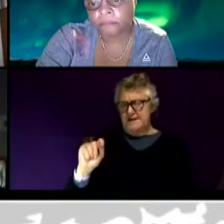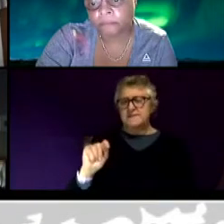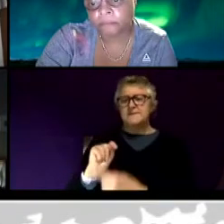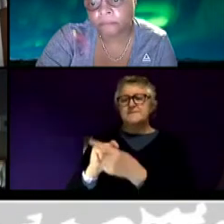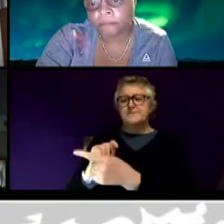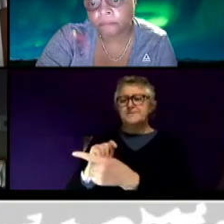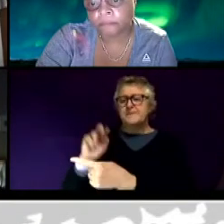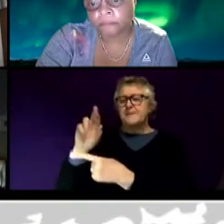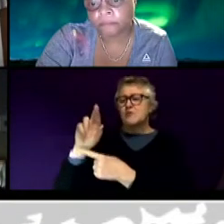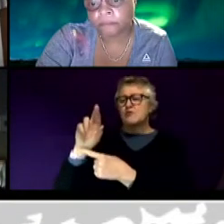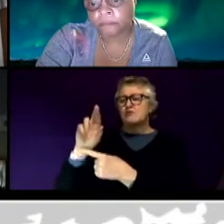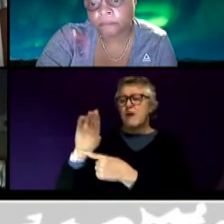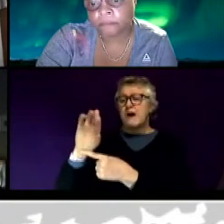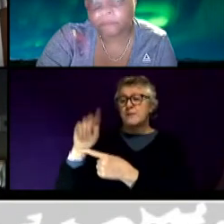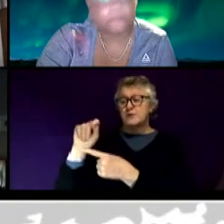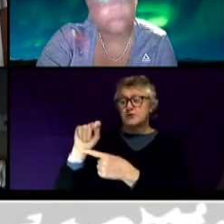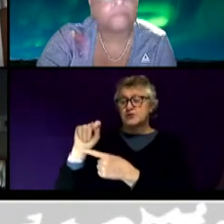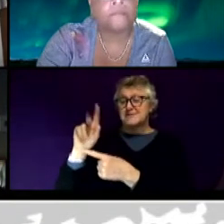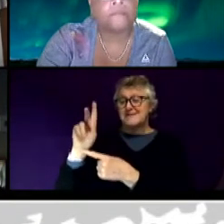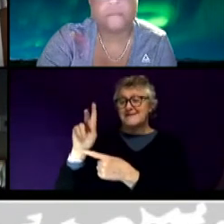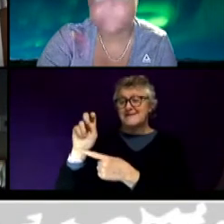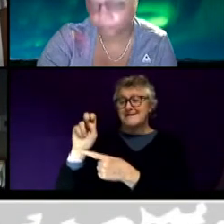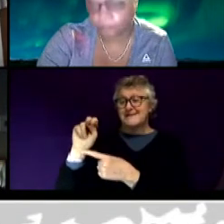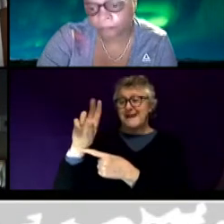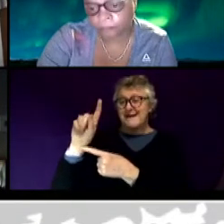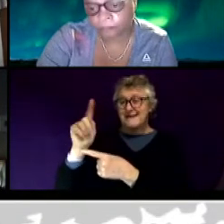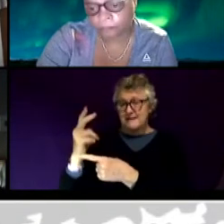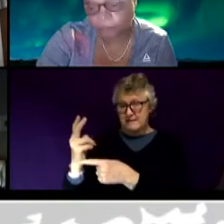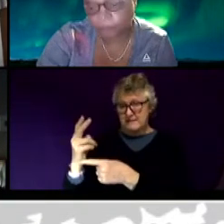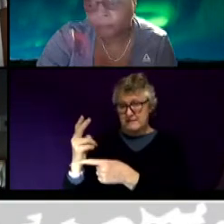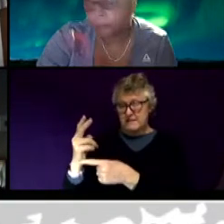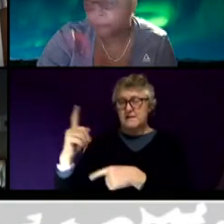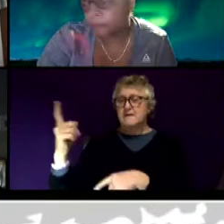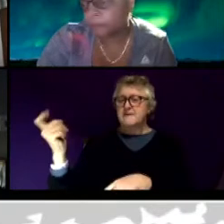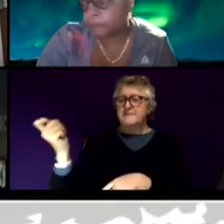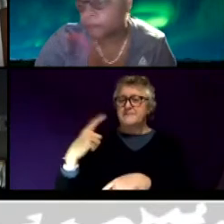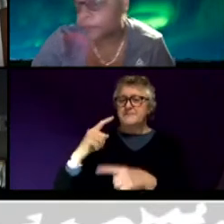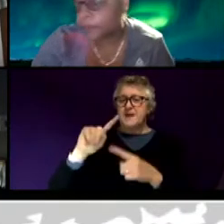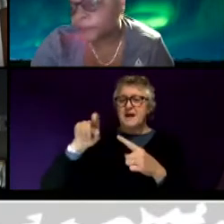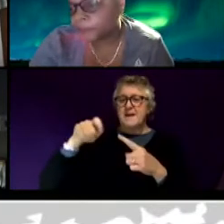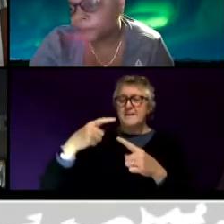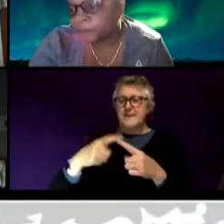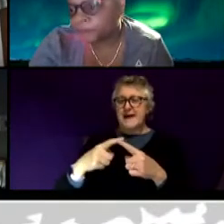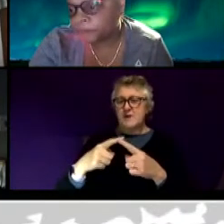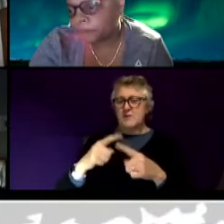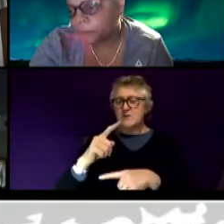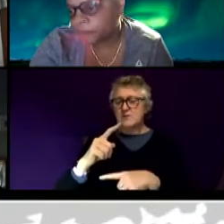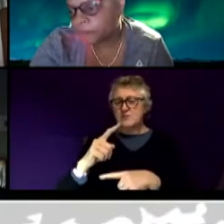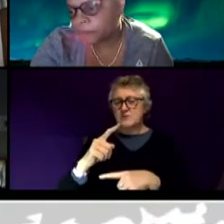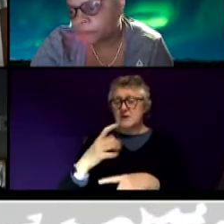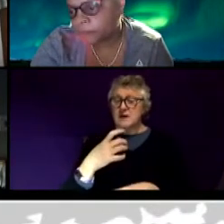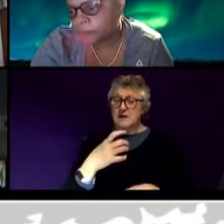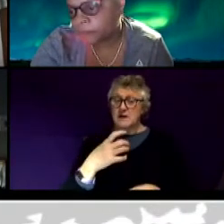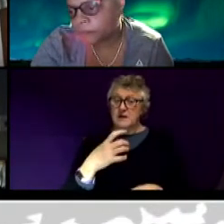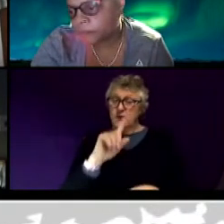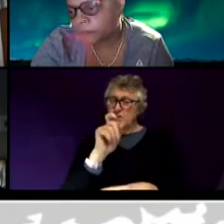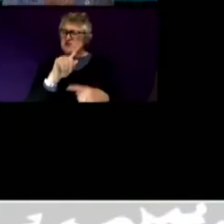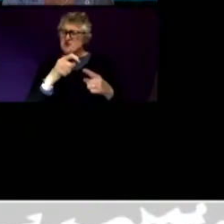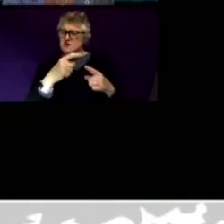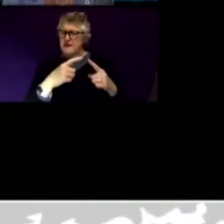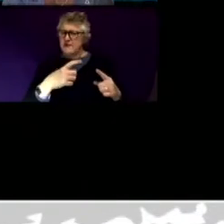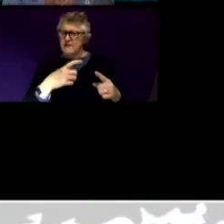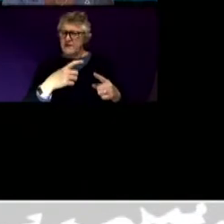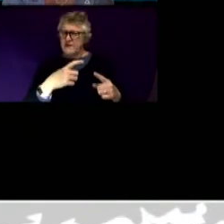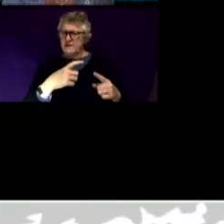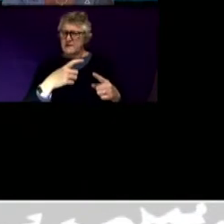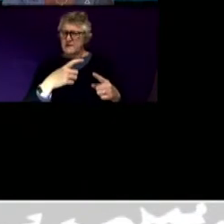Robert Kenneth. The question regarding body cams: what is the stated position of the Portland Police